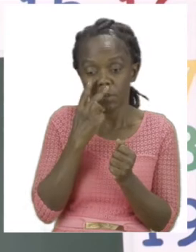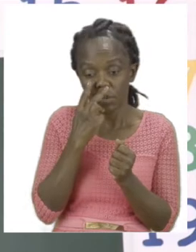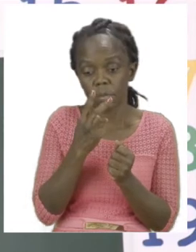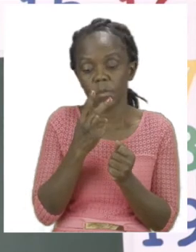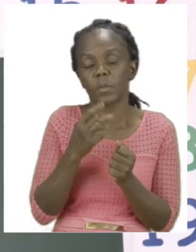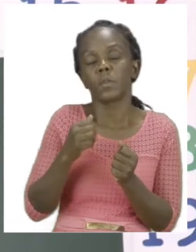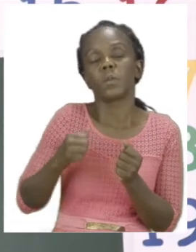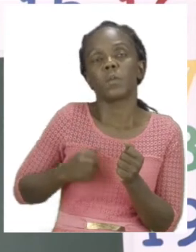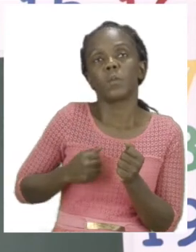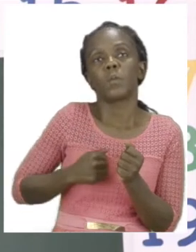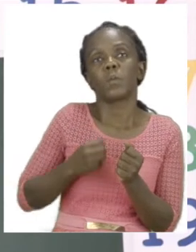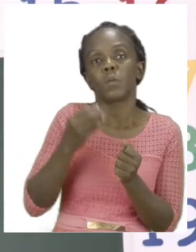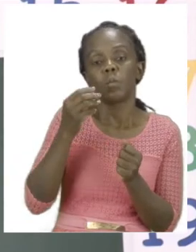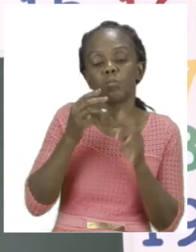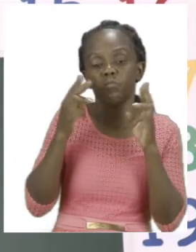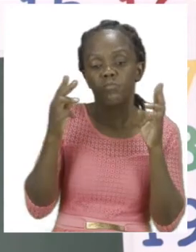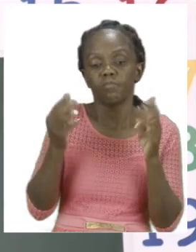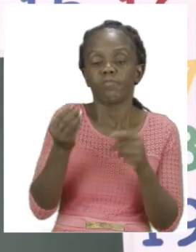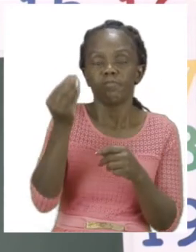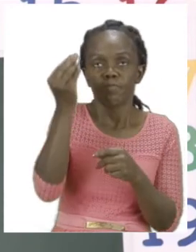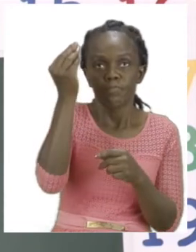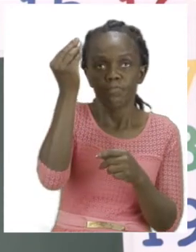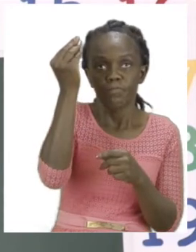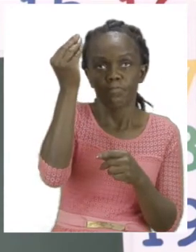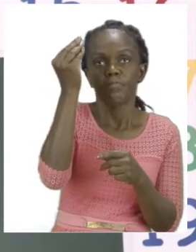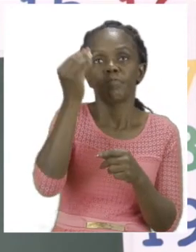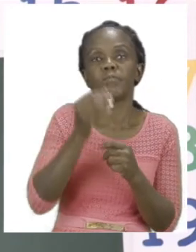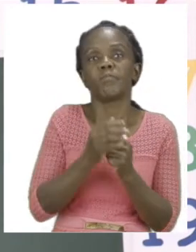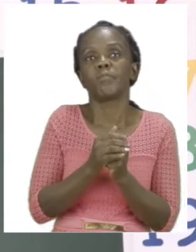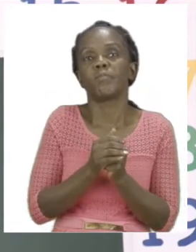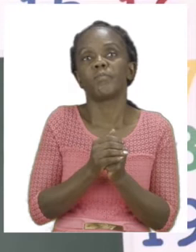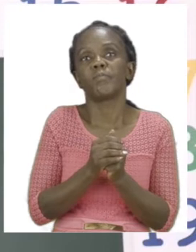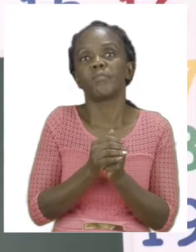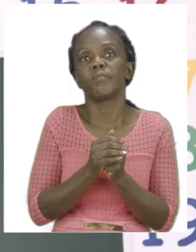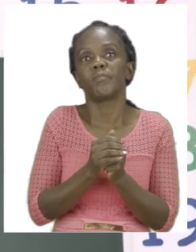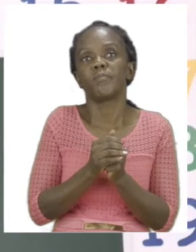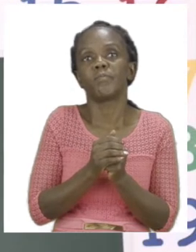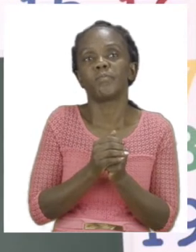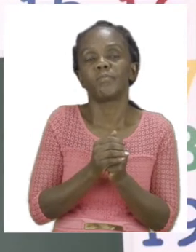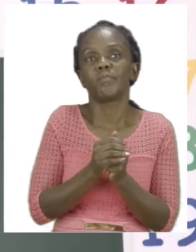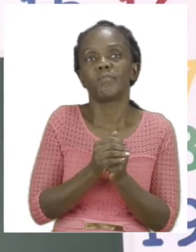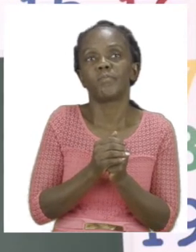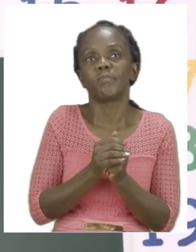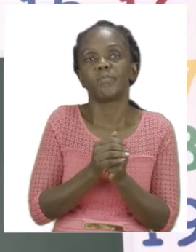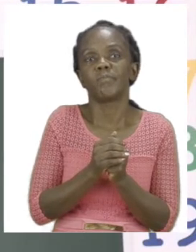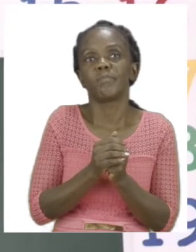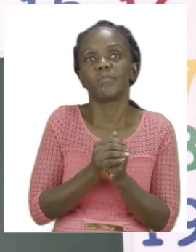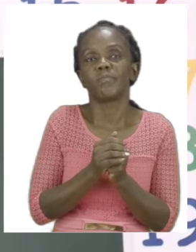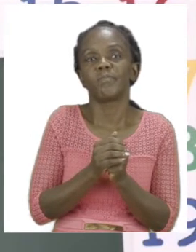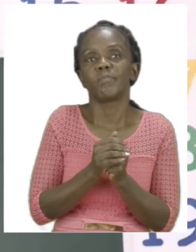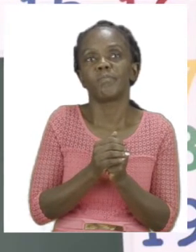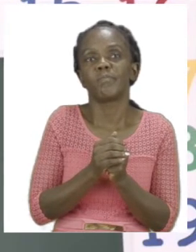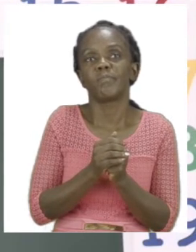tall because when you look at him, he is taller than the next family member. So